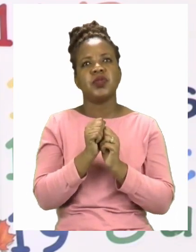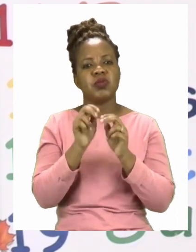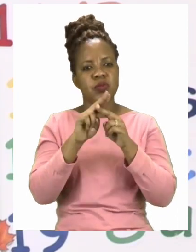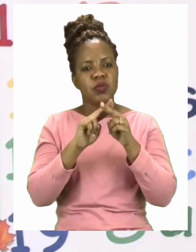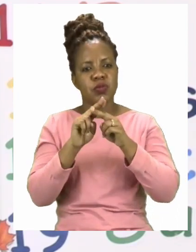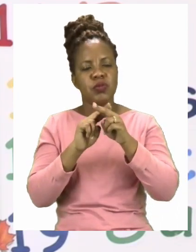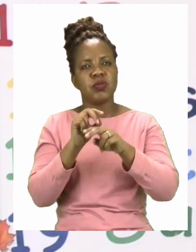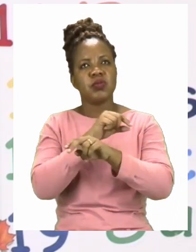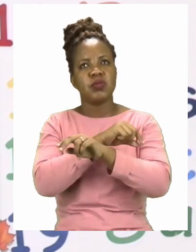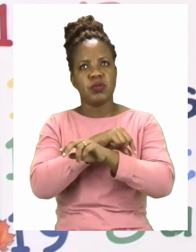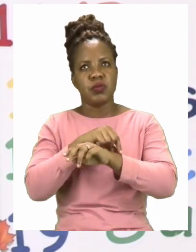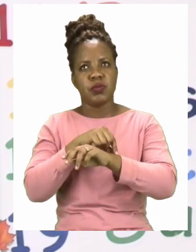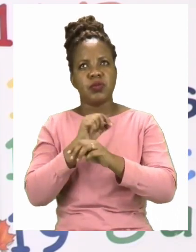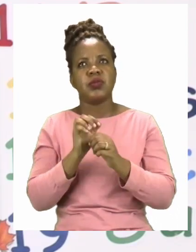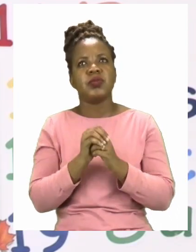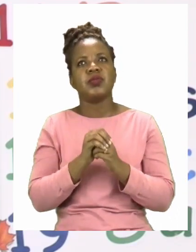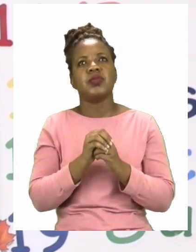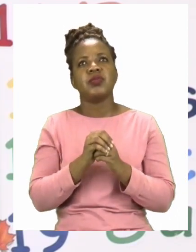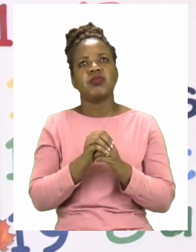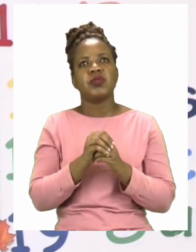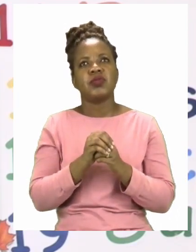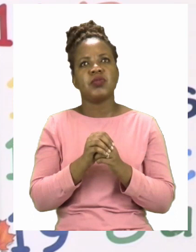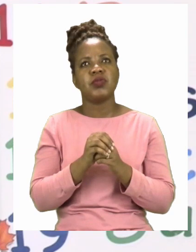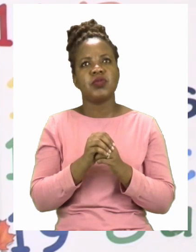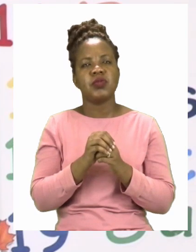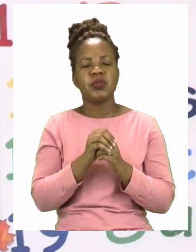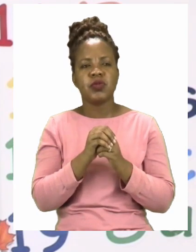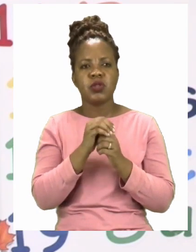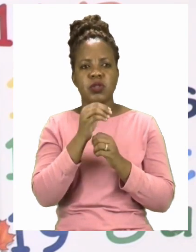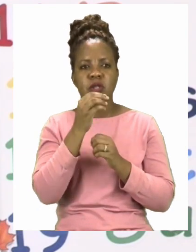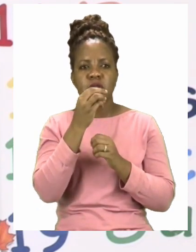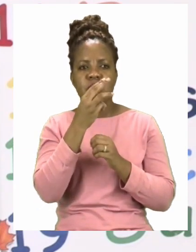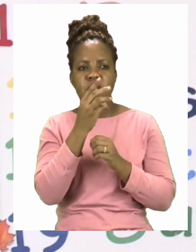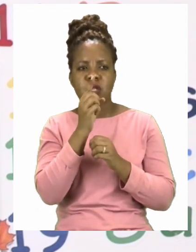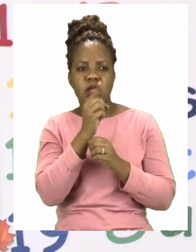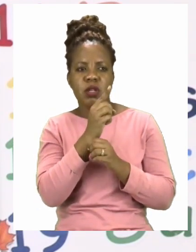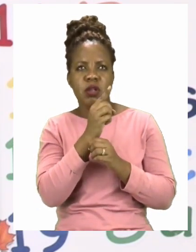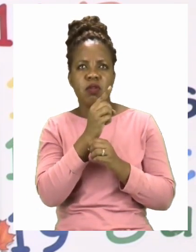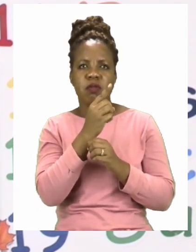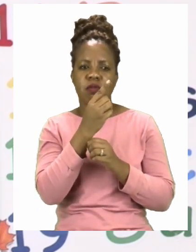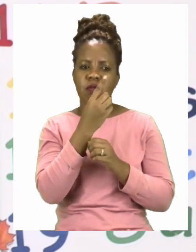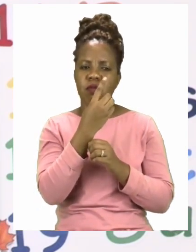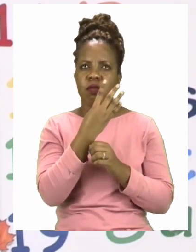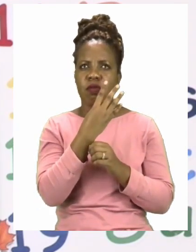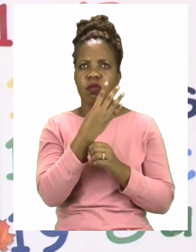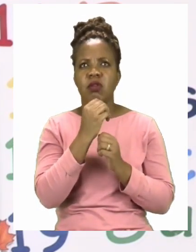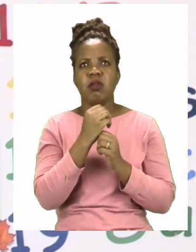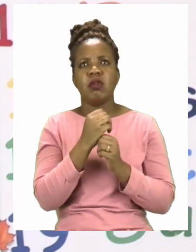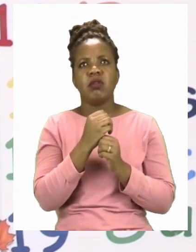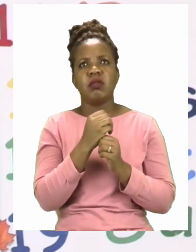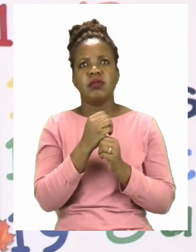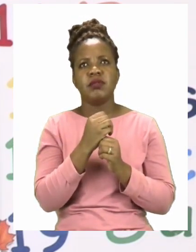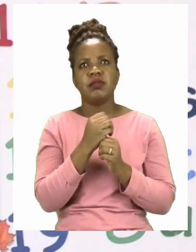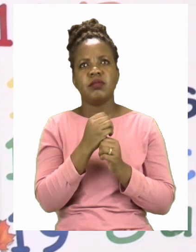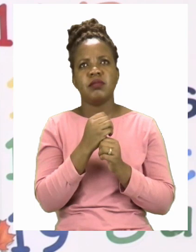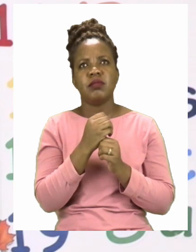like, or you can use your hand, free hand, like what I'm doing. Sometimes it's very interesting though